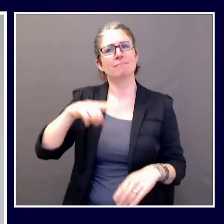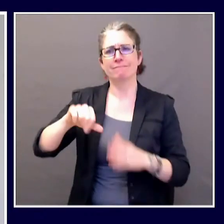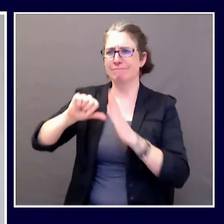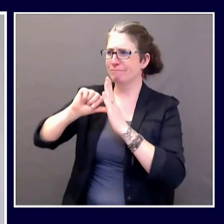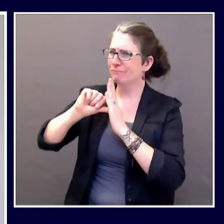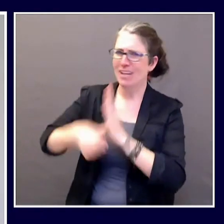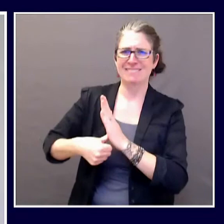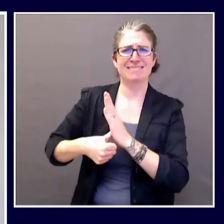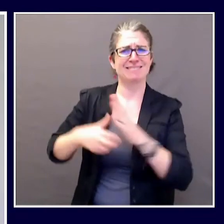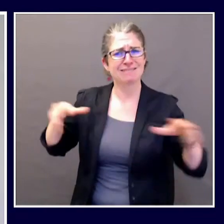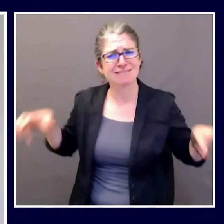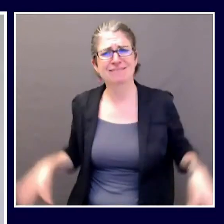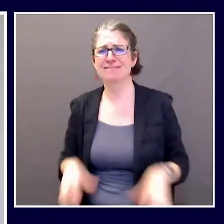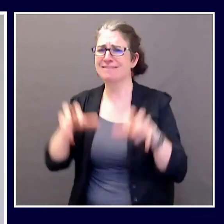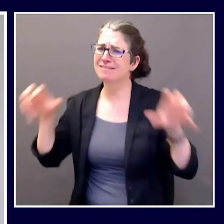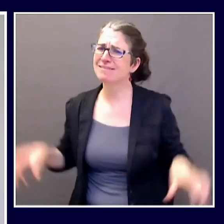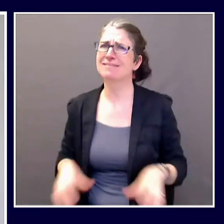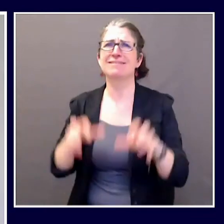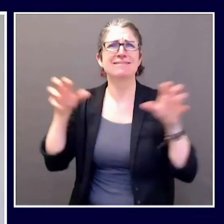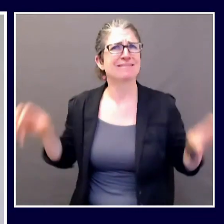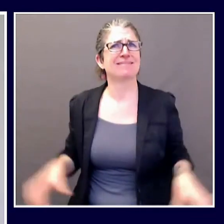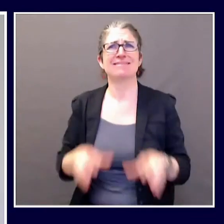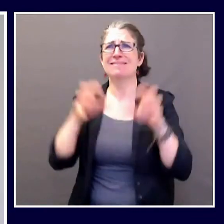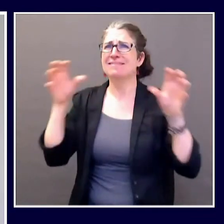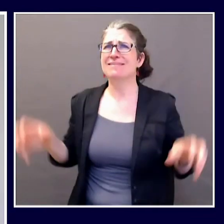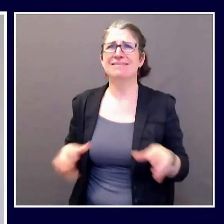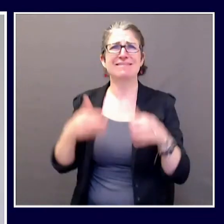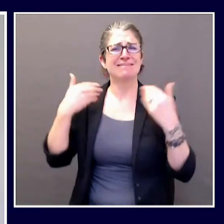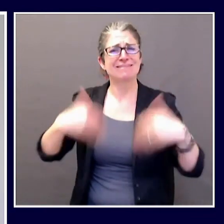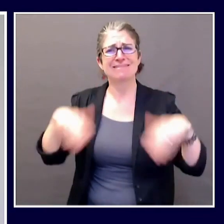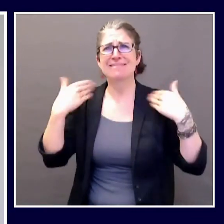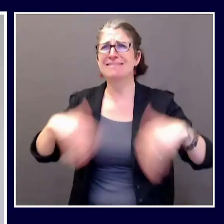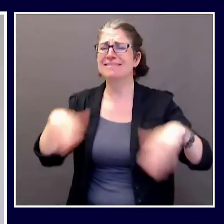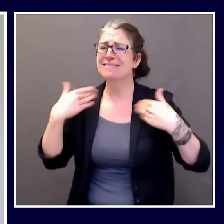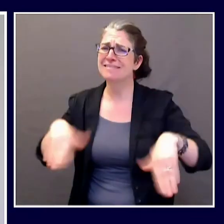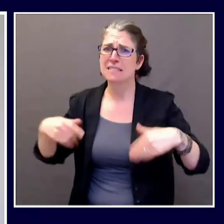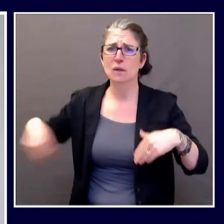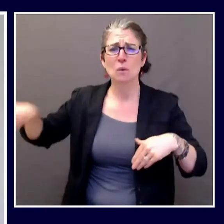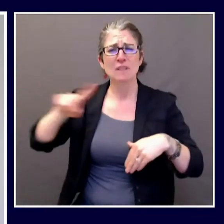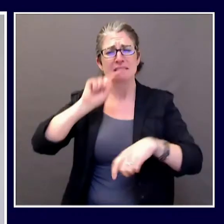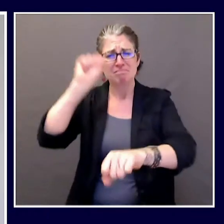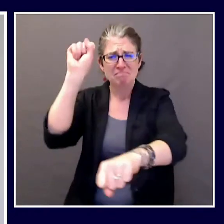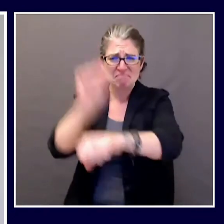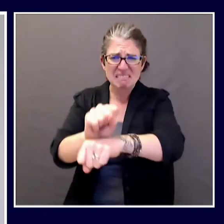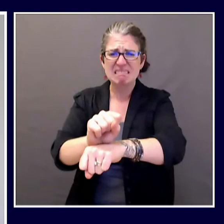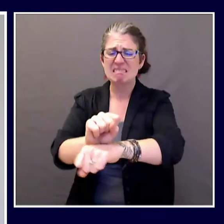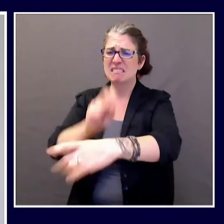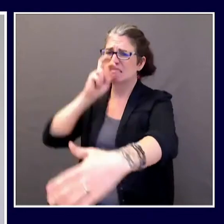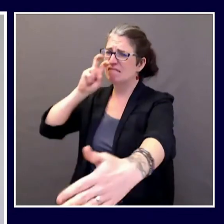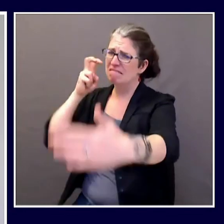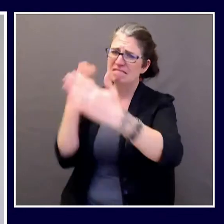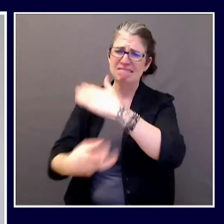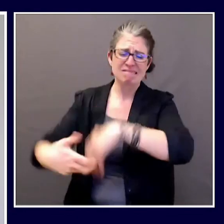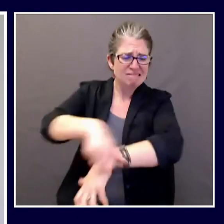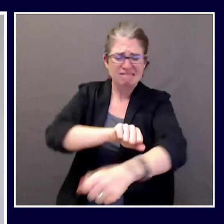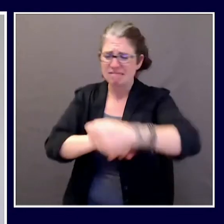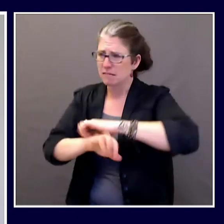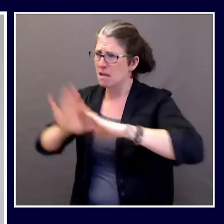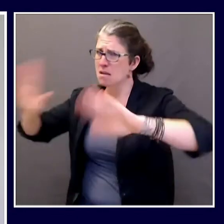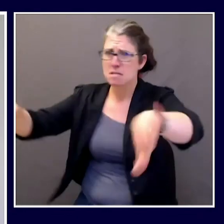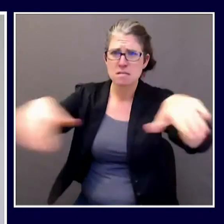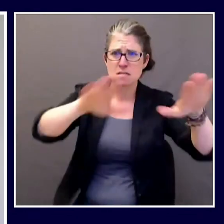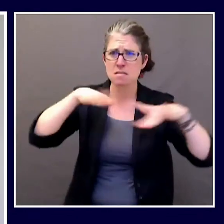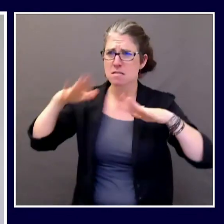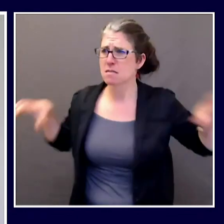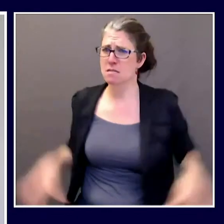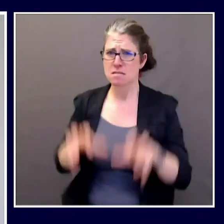response. It truly takes a number of different actors coming together to mount the response that we've